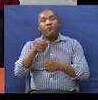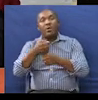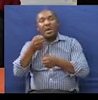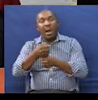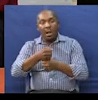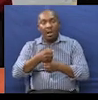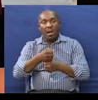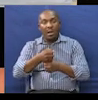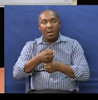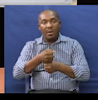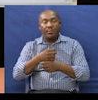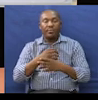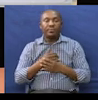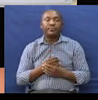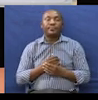called